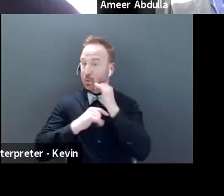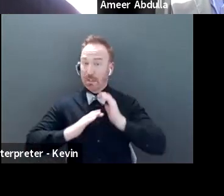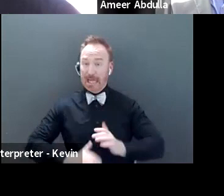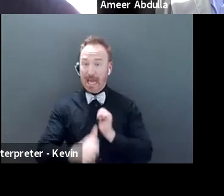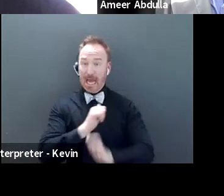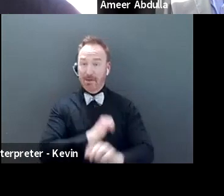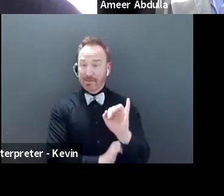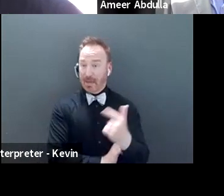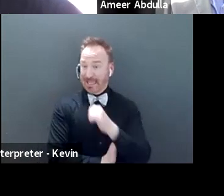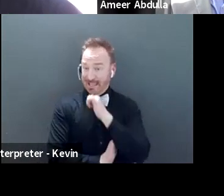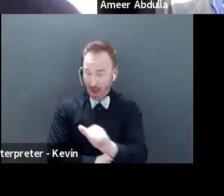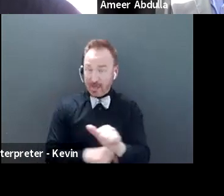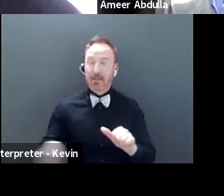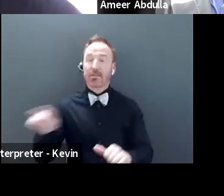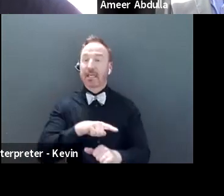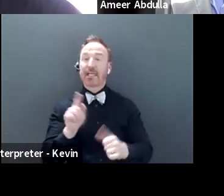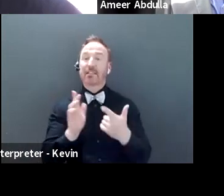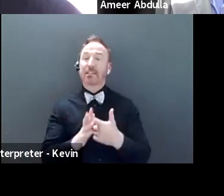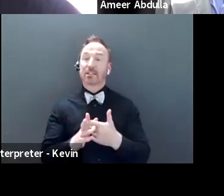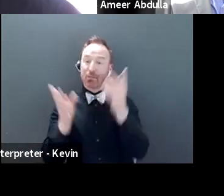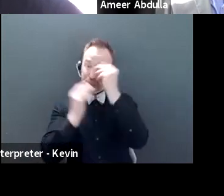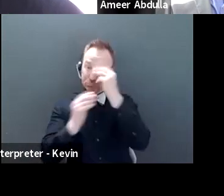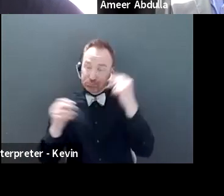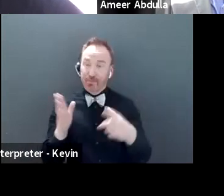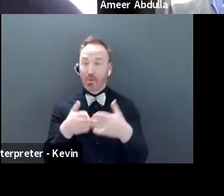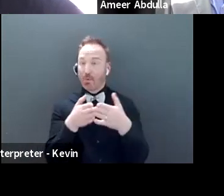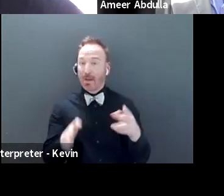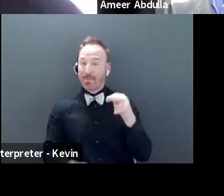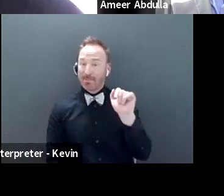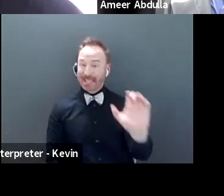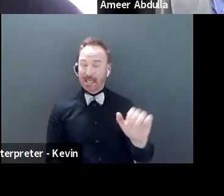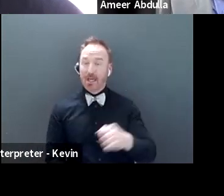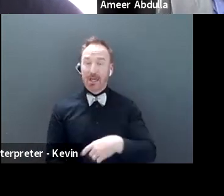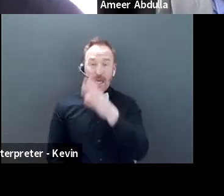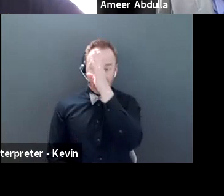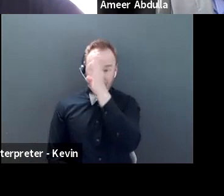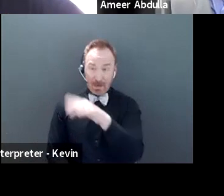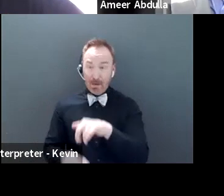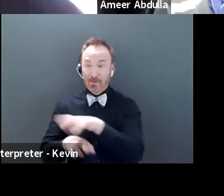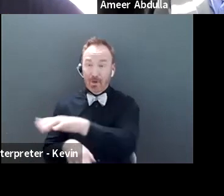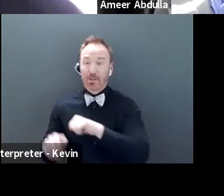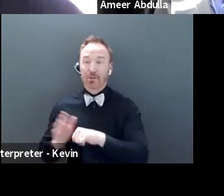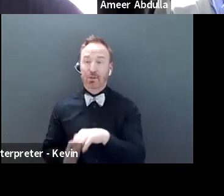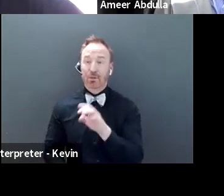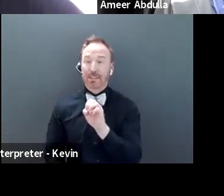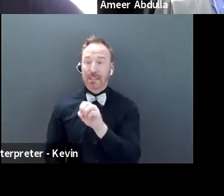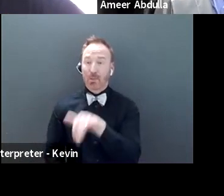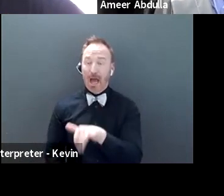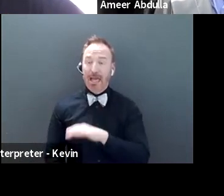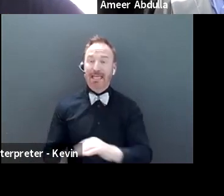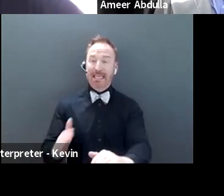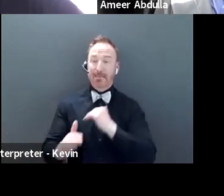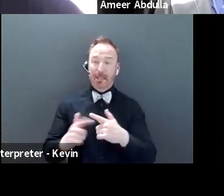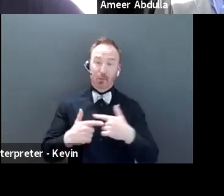workshop is public facing, you are welcome to have a direct referral to EY still. Please email myself or Mickey with a little bit